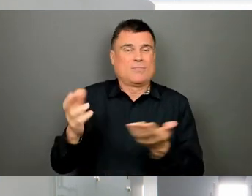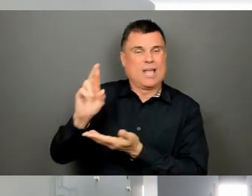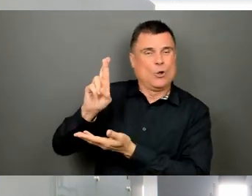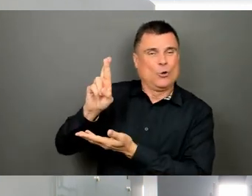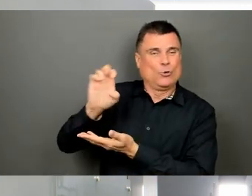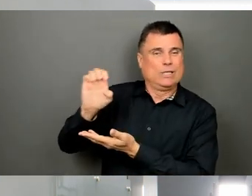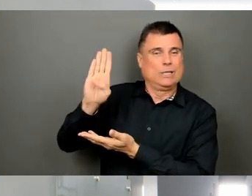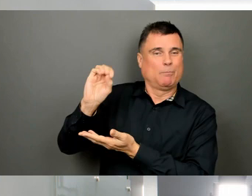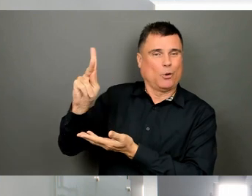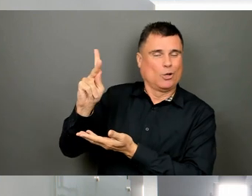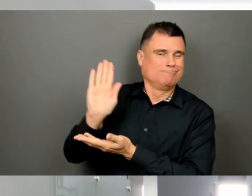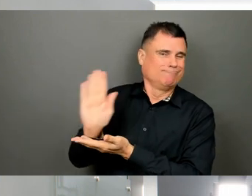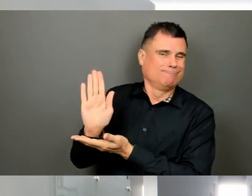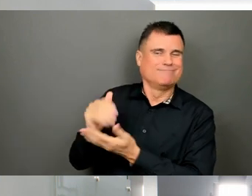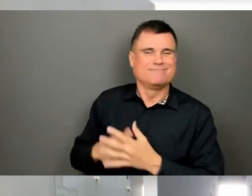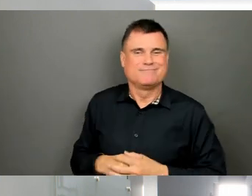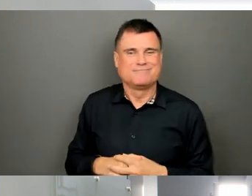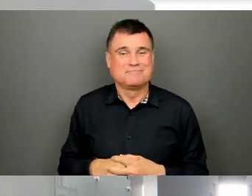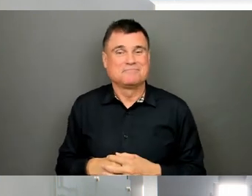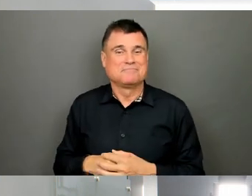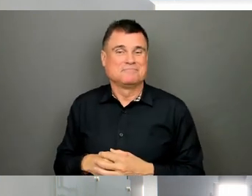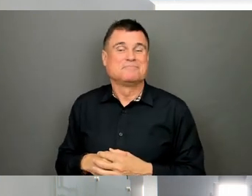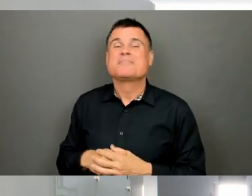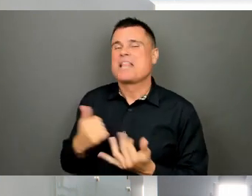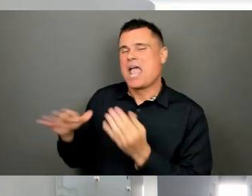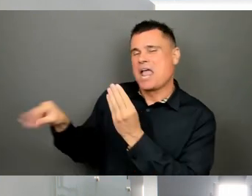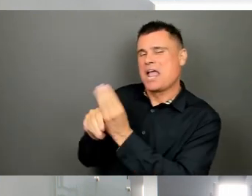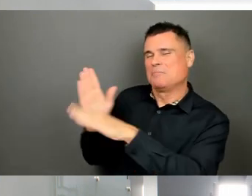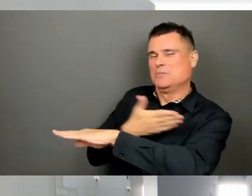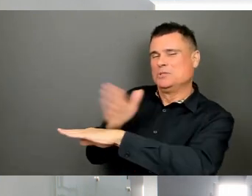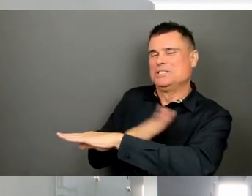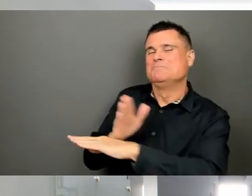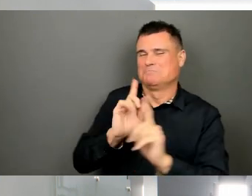right, so that's a Reebok. Let's try it with some music, and we'll take it from the next step.